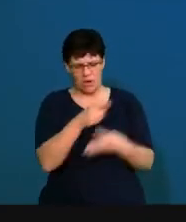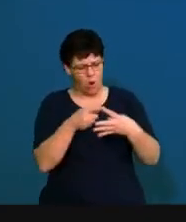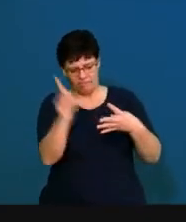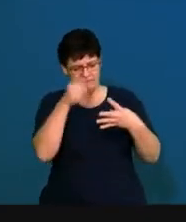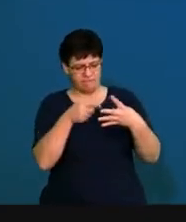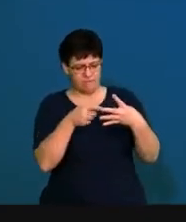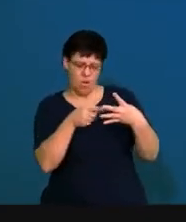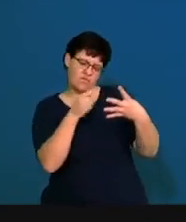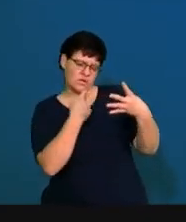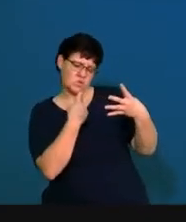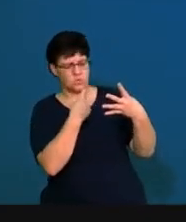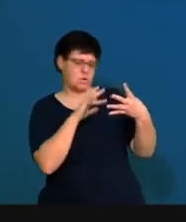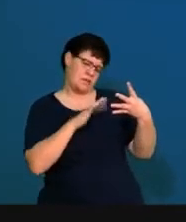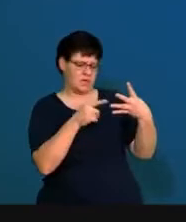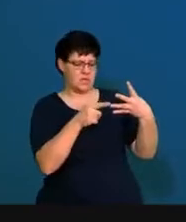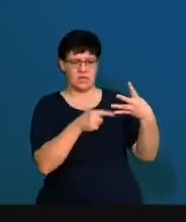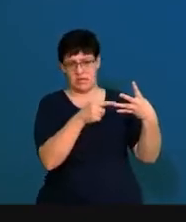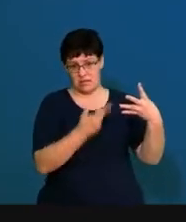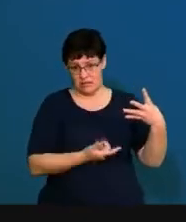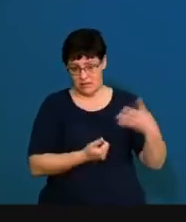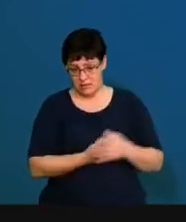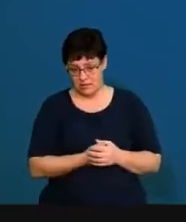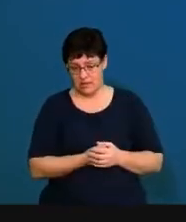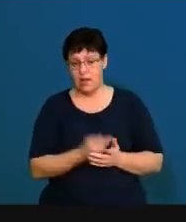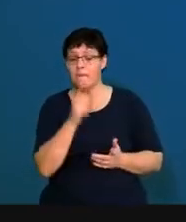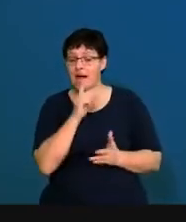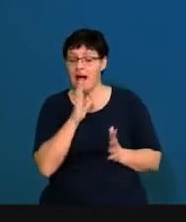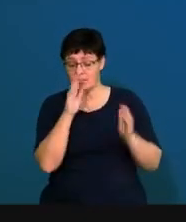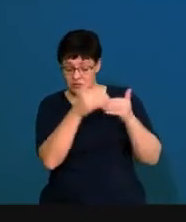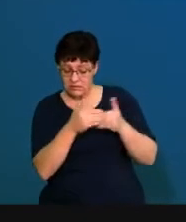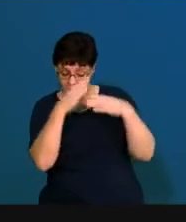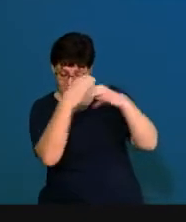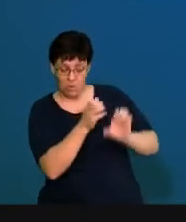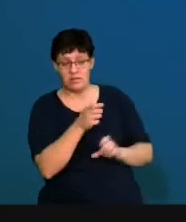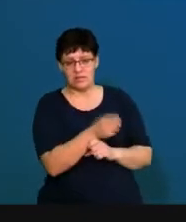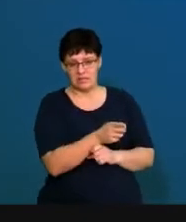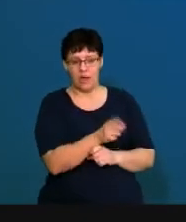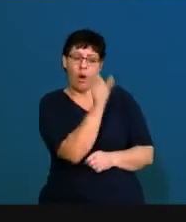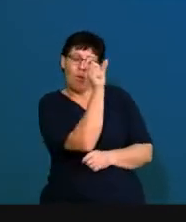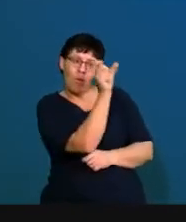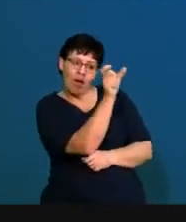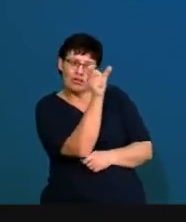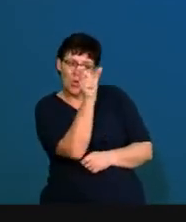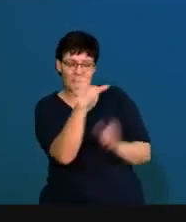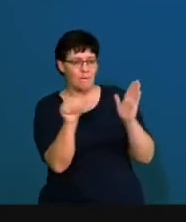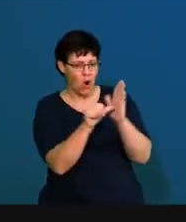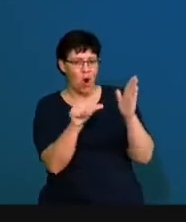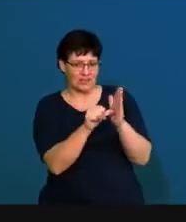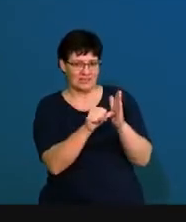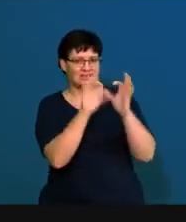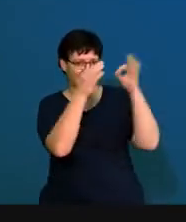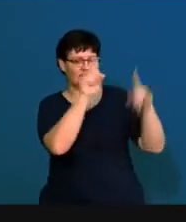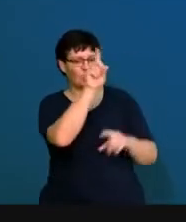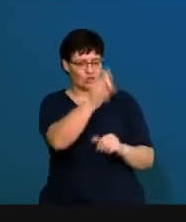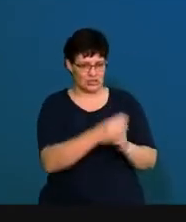Right, and then also, you need to pay careful attention to the keywords in the question. In some cases, it